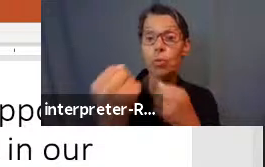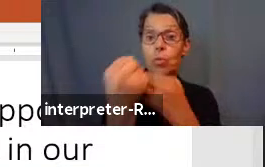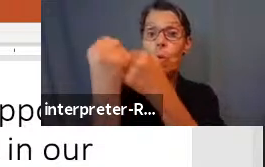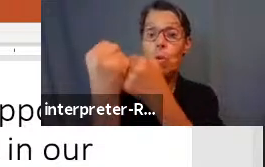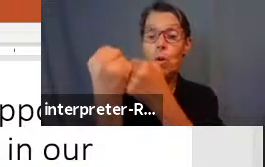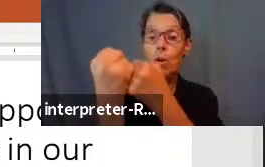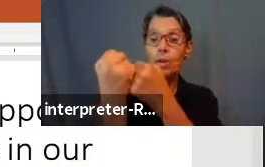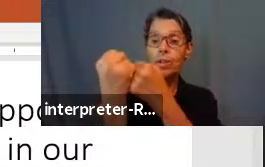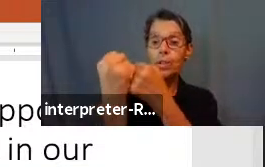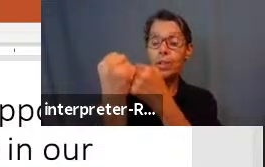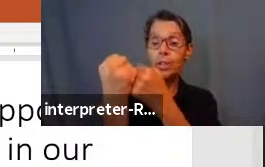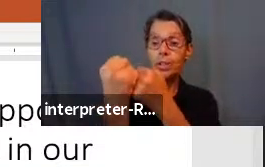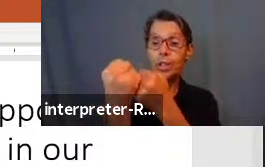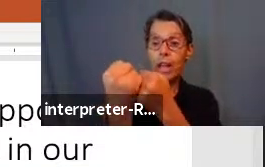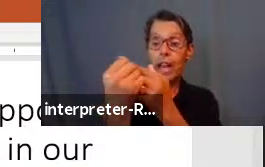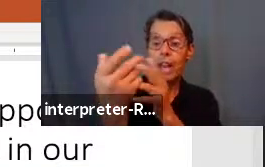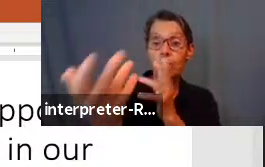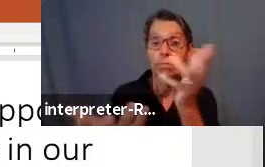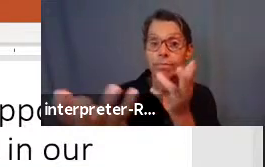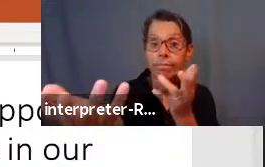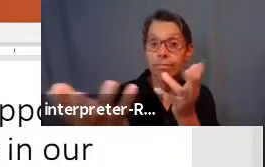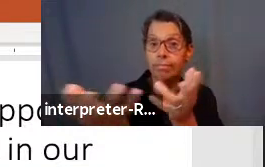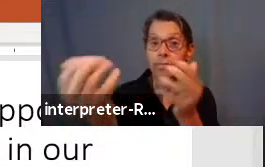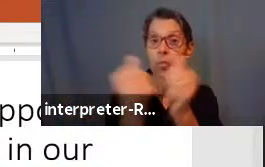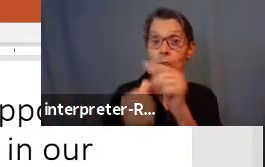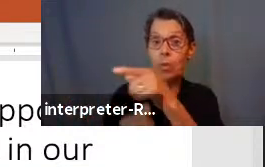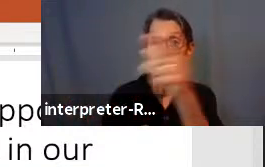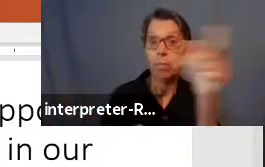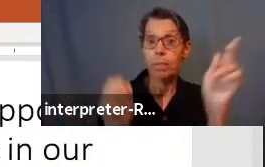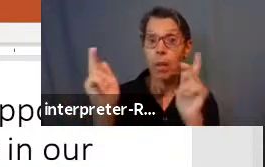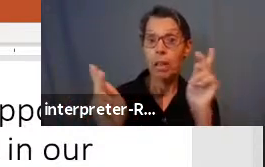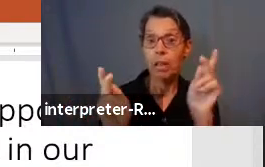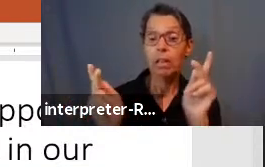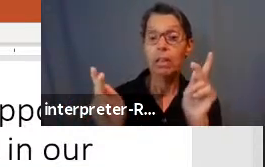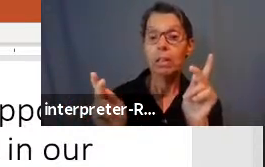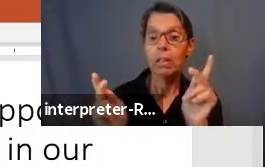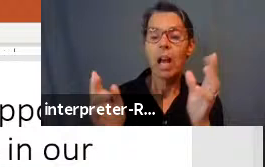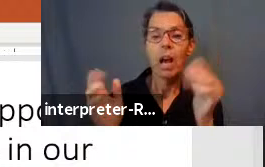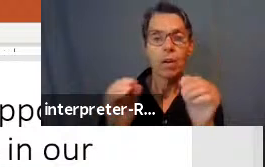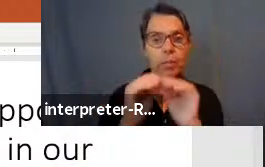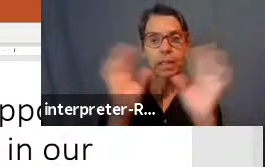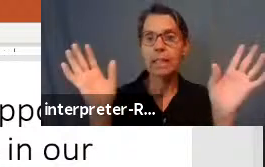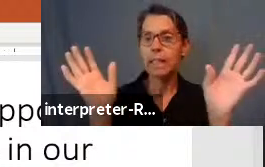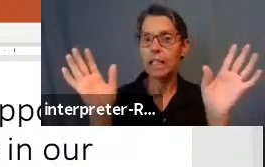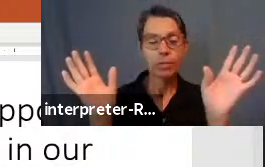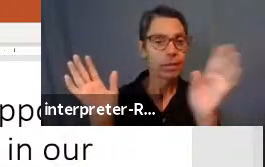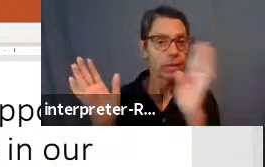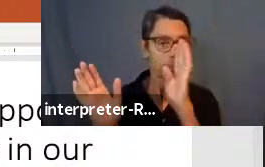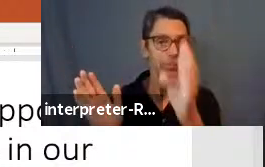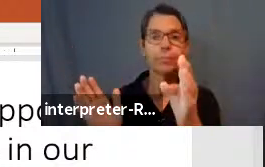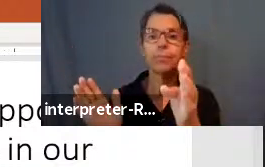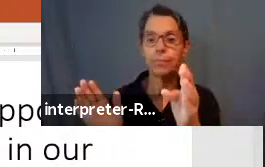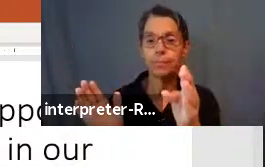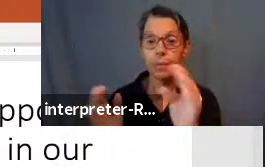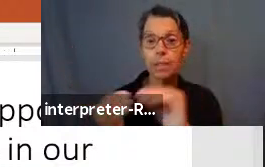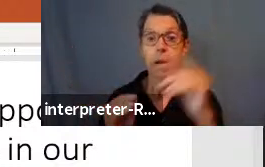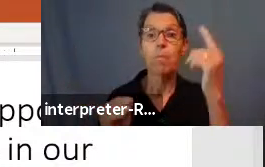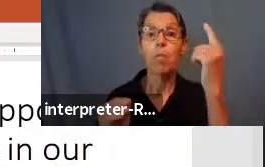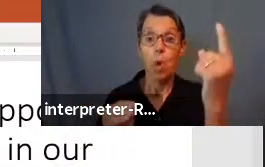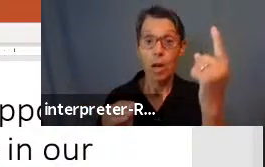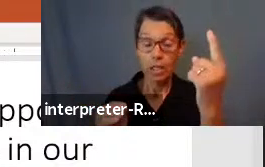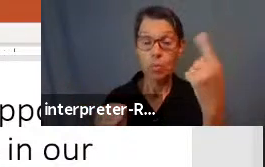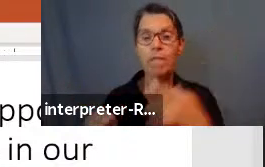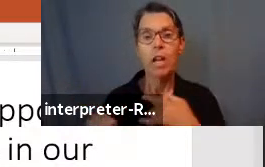reaching underserved populations, I just want to be very, very upfront and frank with the number one thing. And we felt it was the relationships